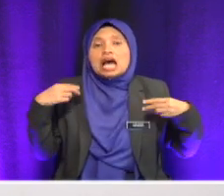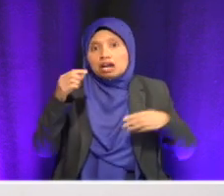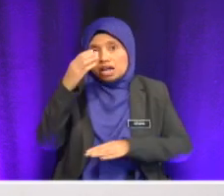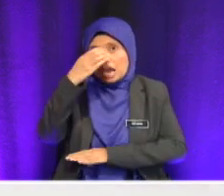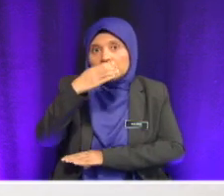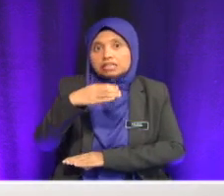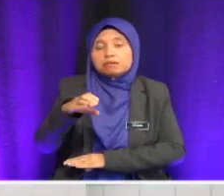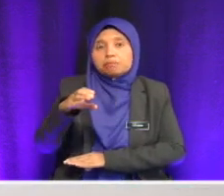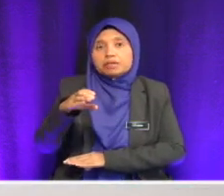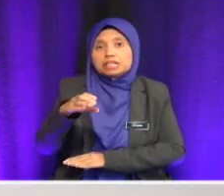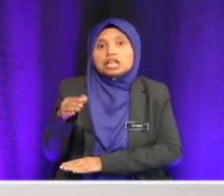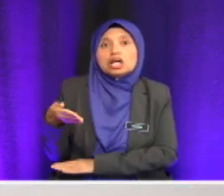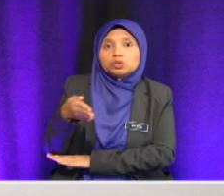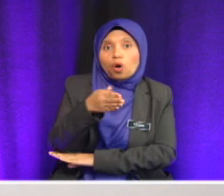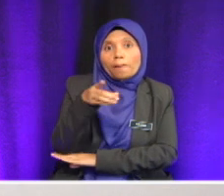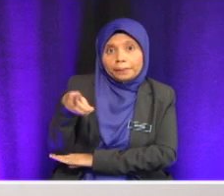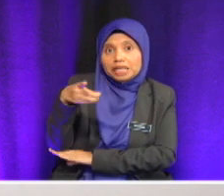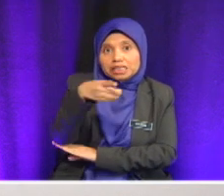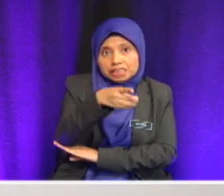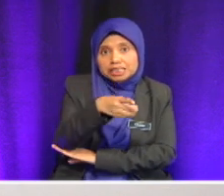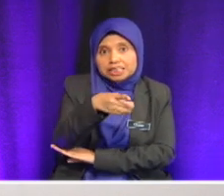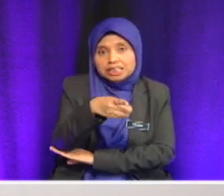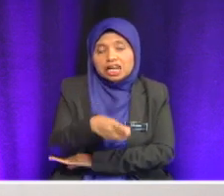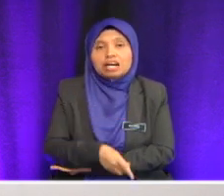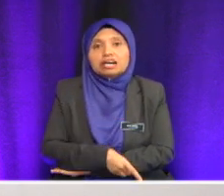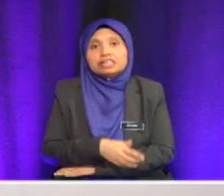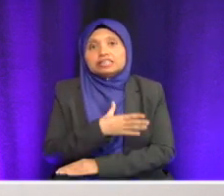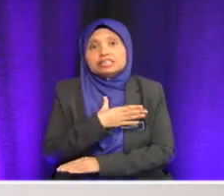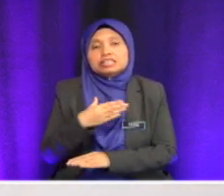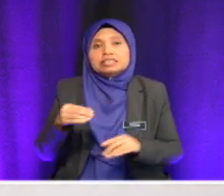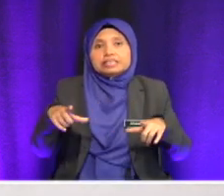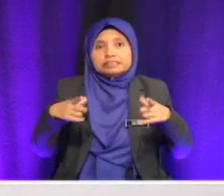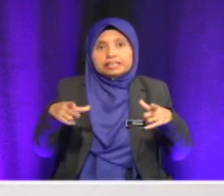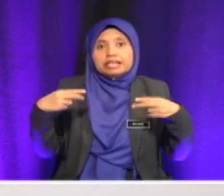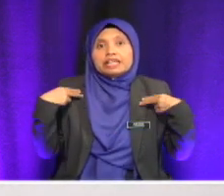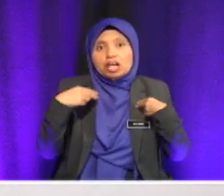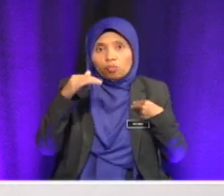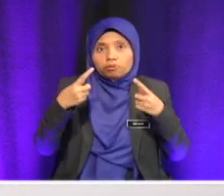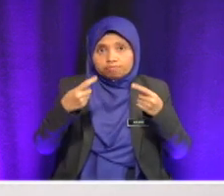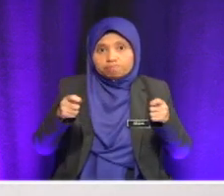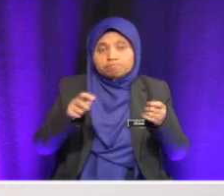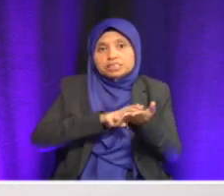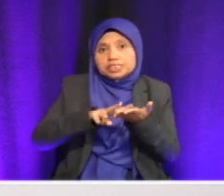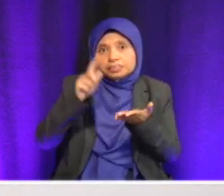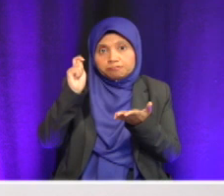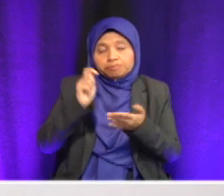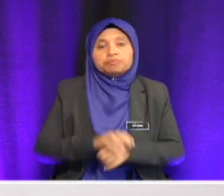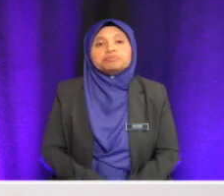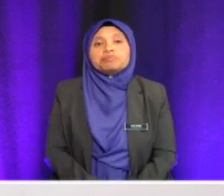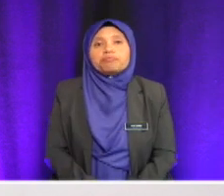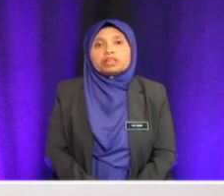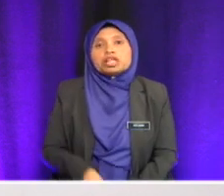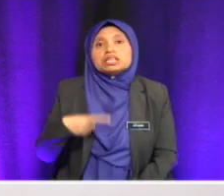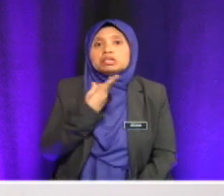crow or dolphin. Okay. So the same activity can be referred to the 3 texts previously. Okay. All right. So we